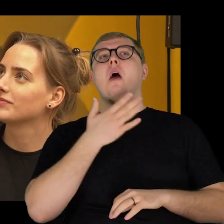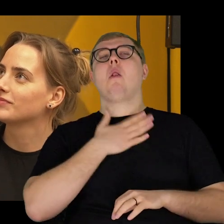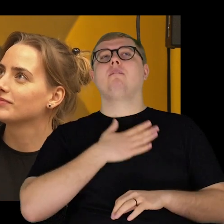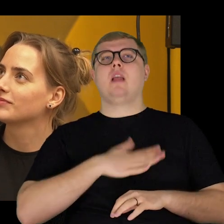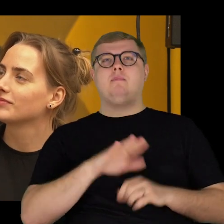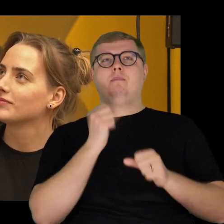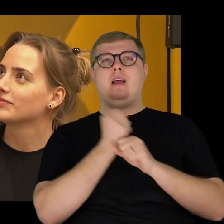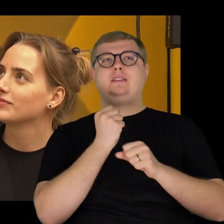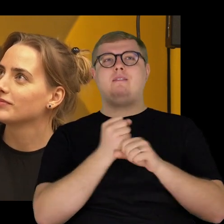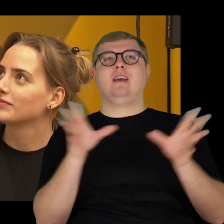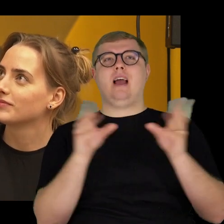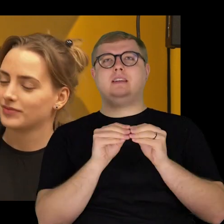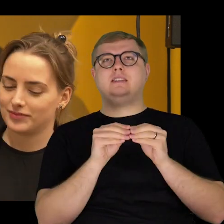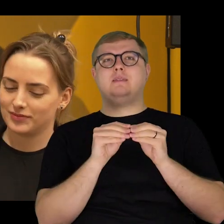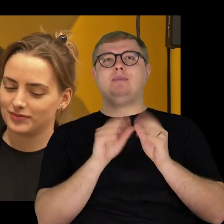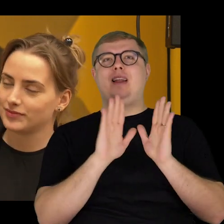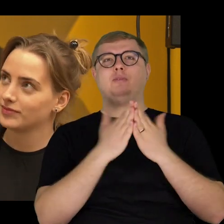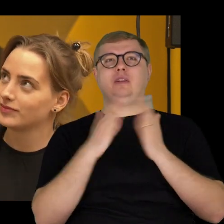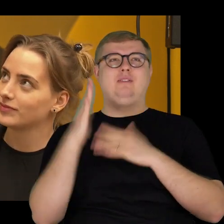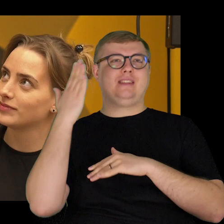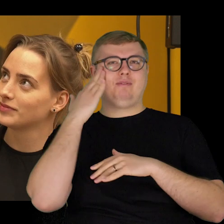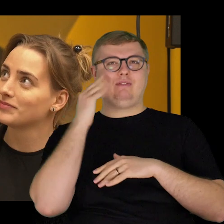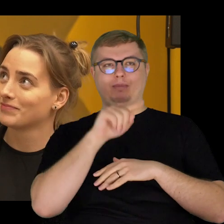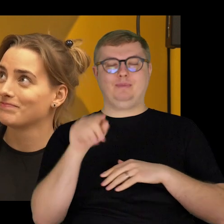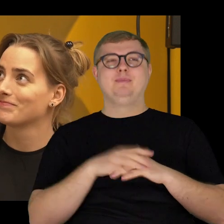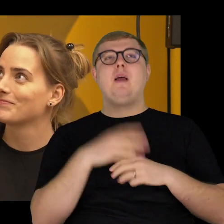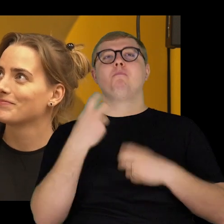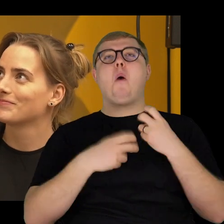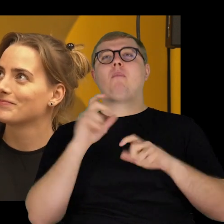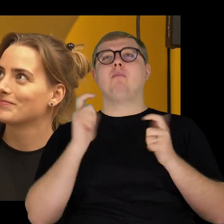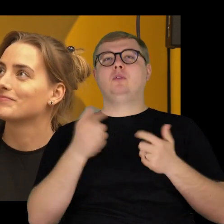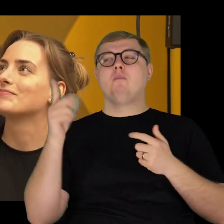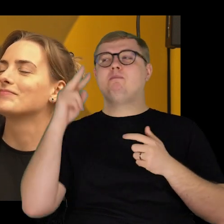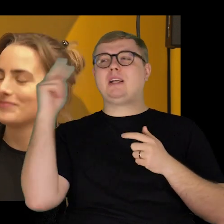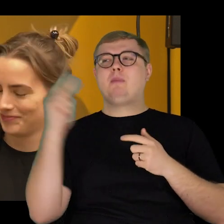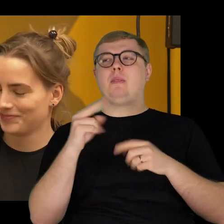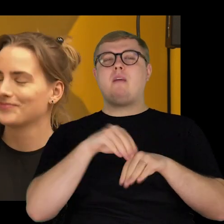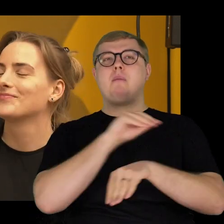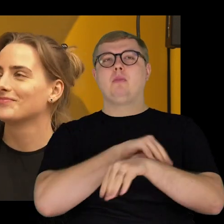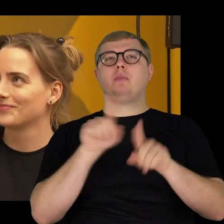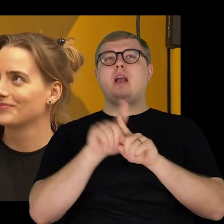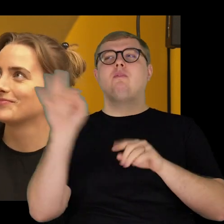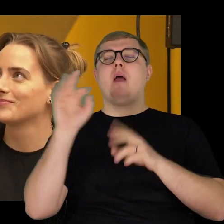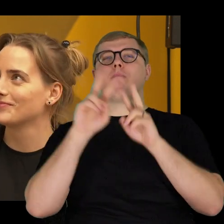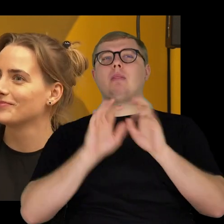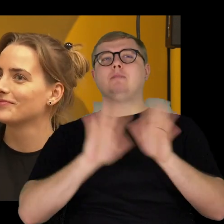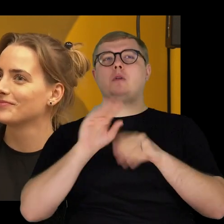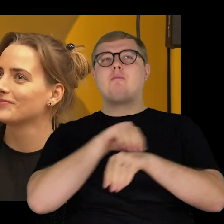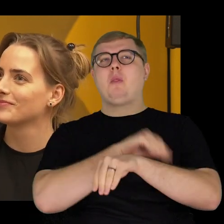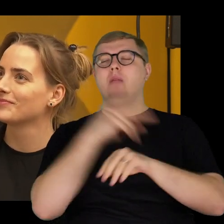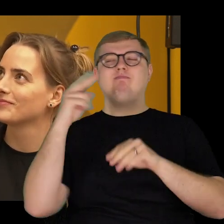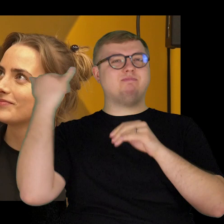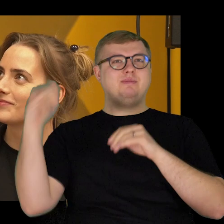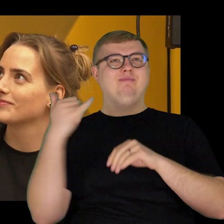with literature studies. The problem is they have a different understanding of methods and methodology. So I think before starting to